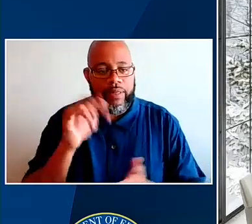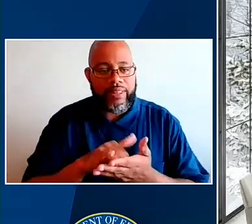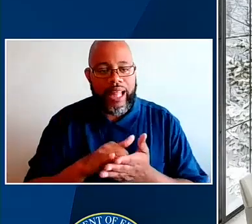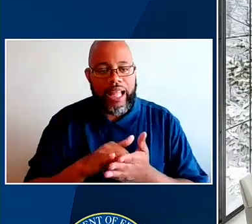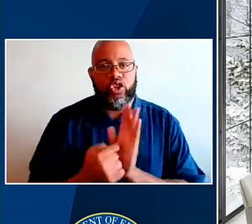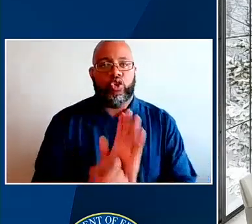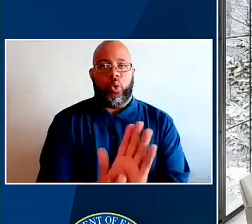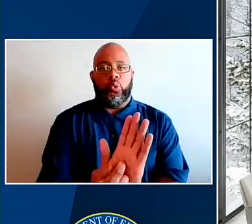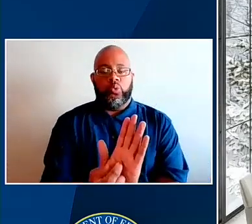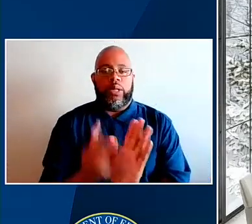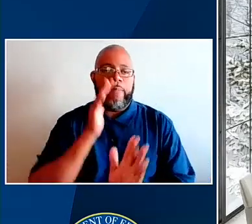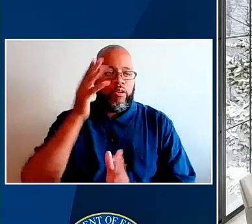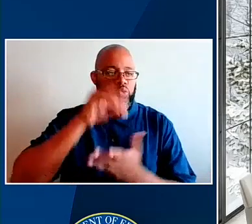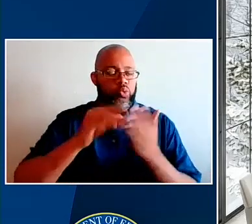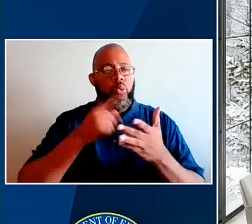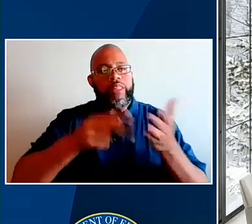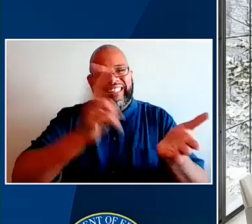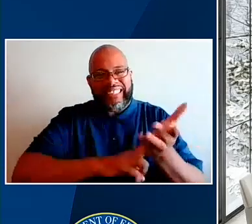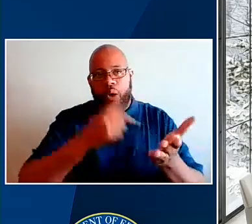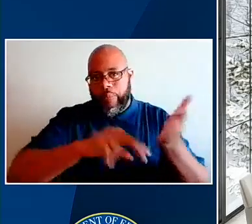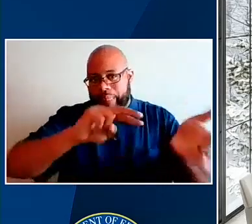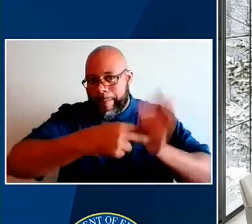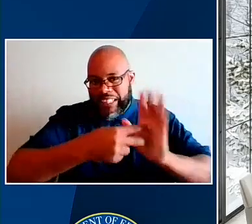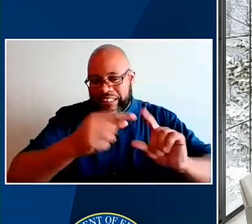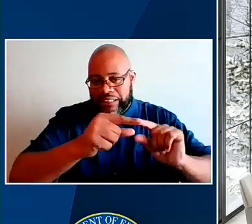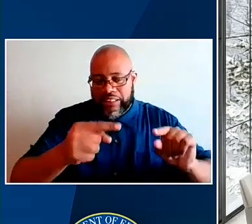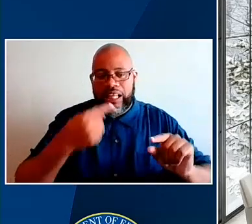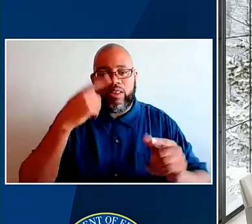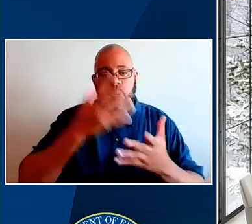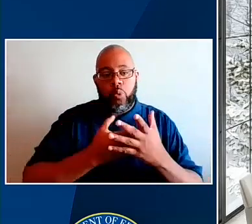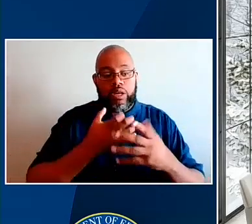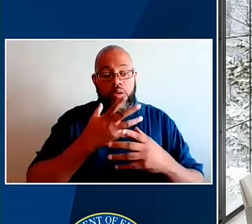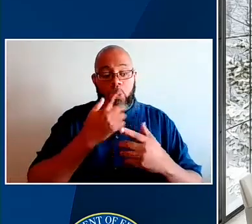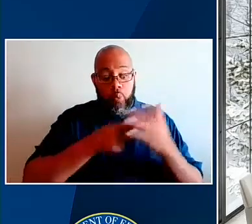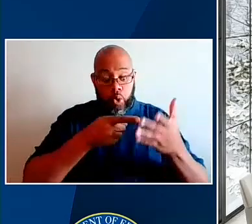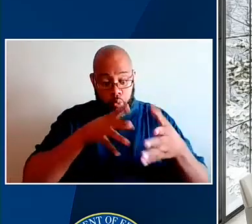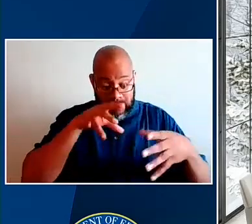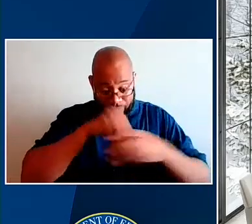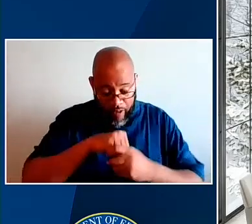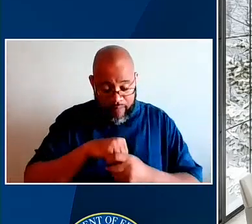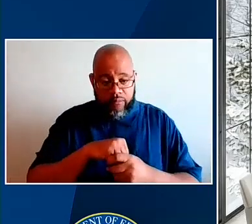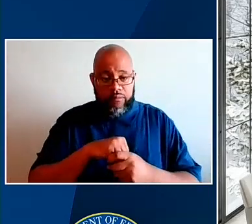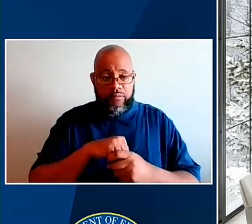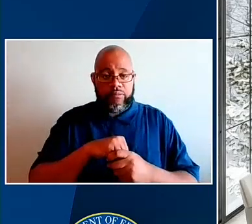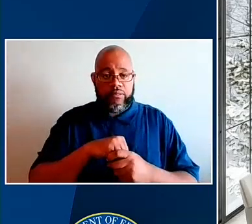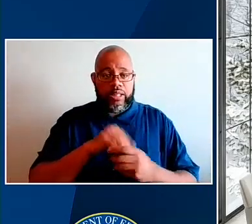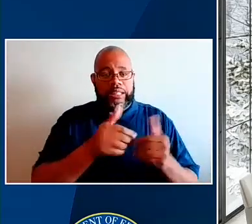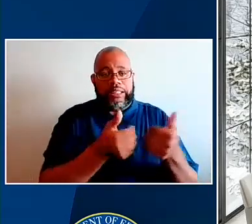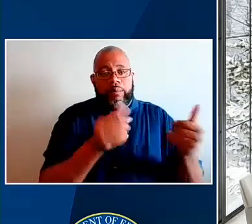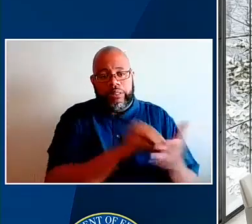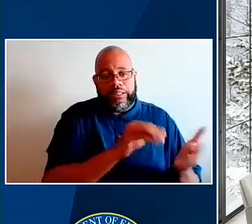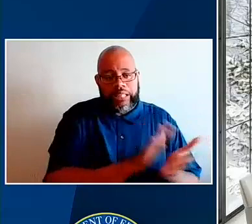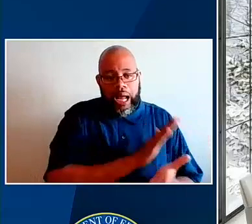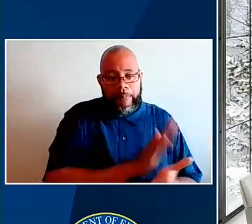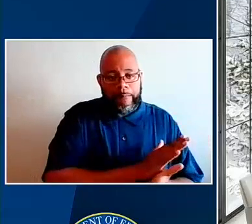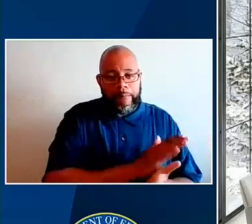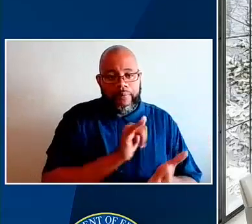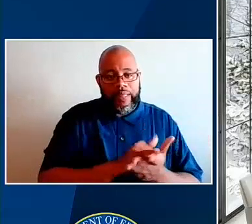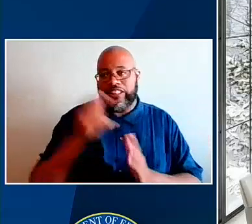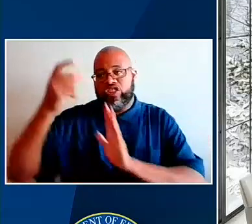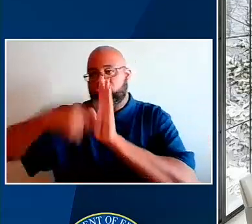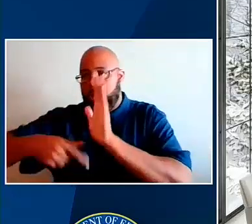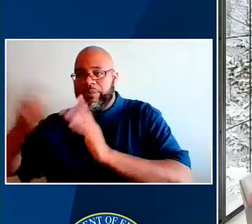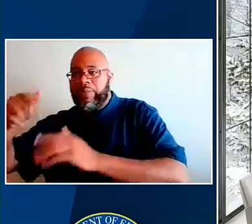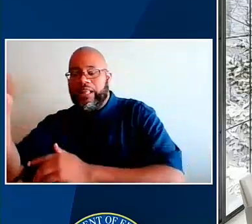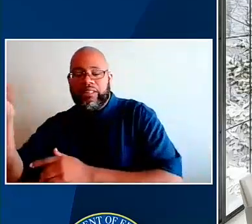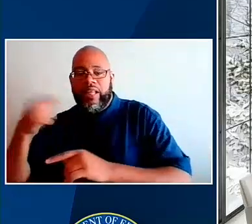to parents and students what they're signing, what that means. So I think what you're going to get into is, well, it is a separate document. It's this chapter and something else.